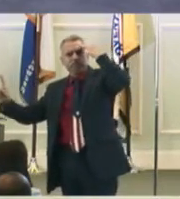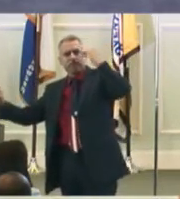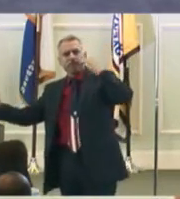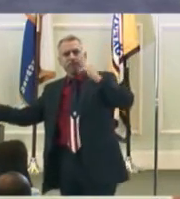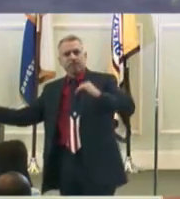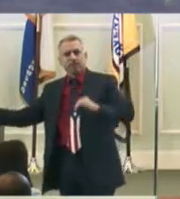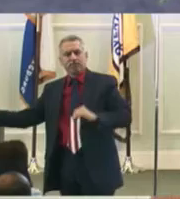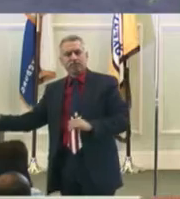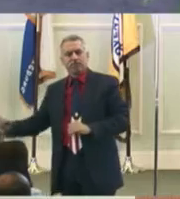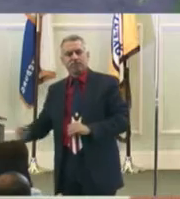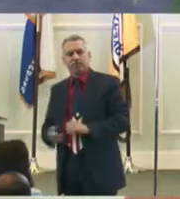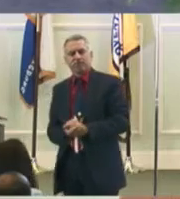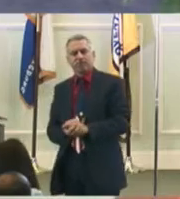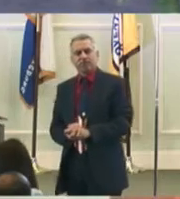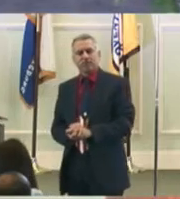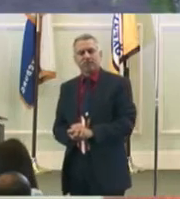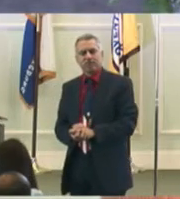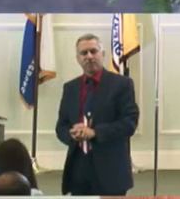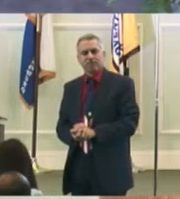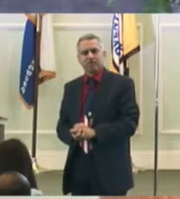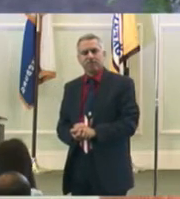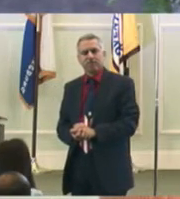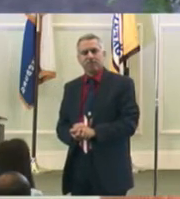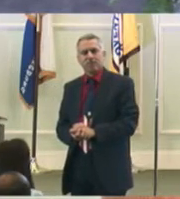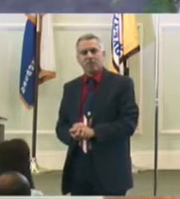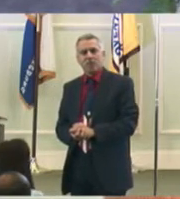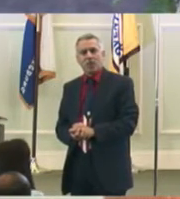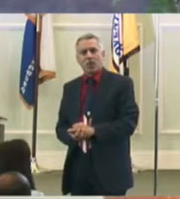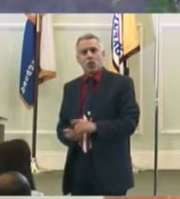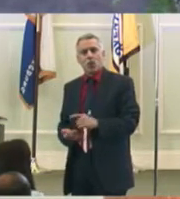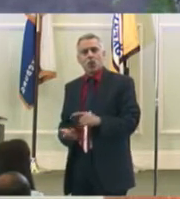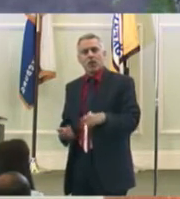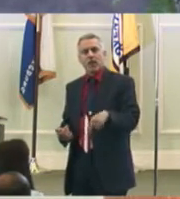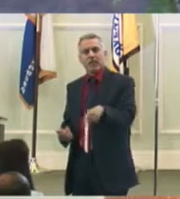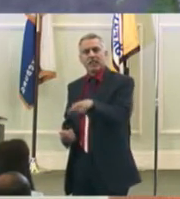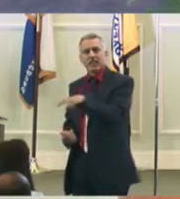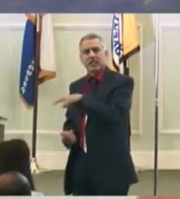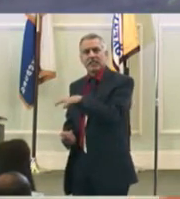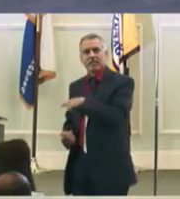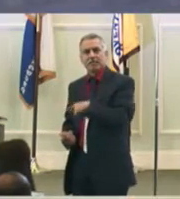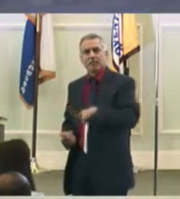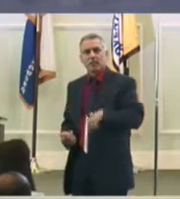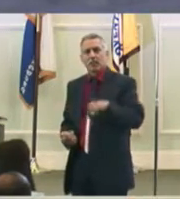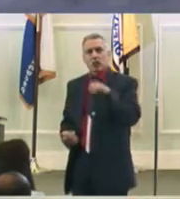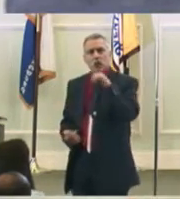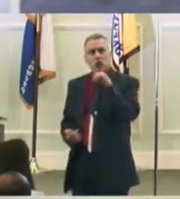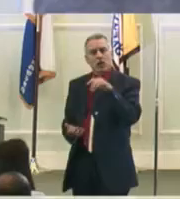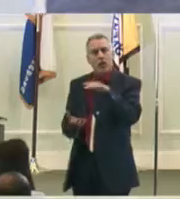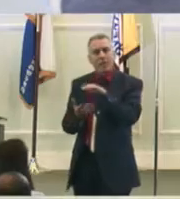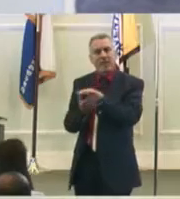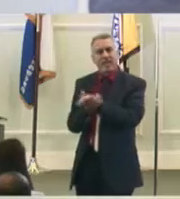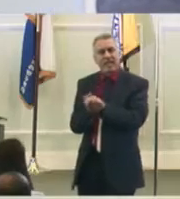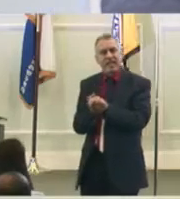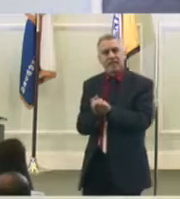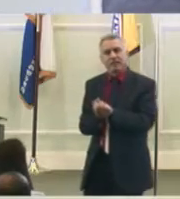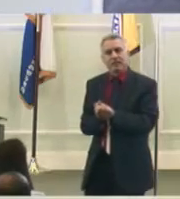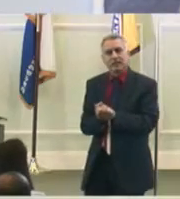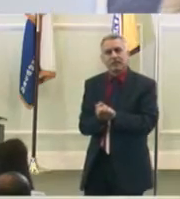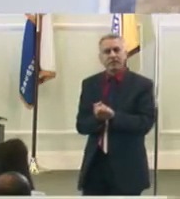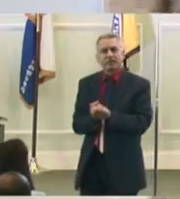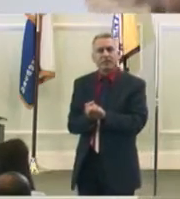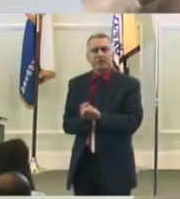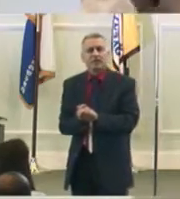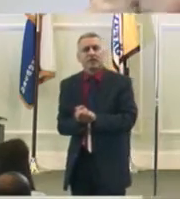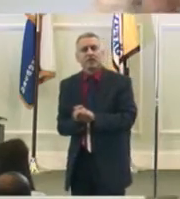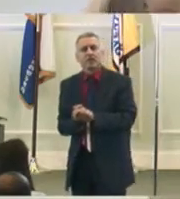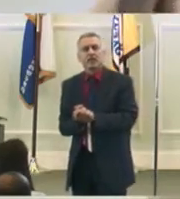think we do that. I don't believe for one second that it's cryptic or hard to determine. I like what Matthew 6:33 says, right? Seek ye